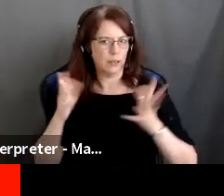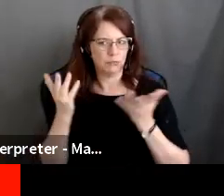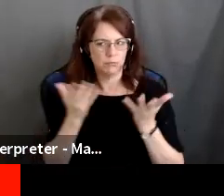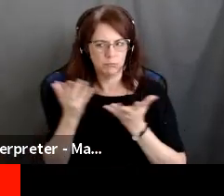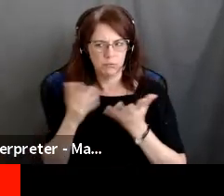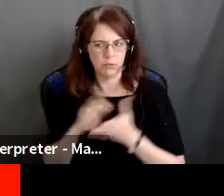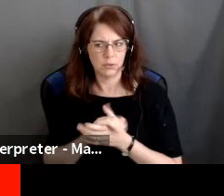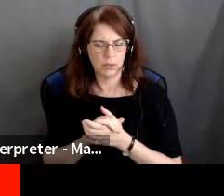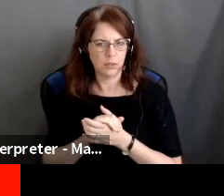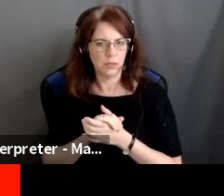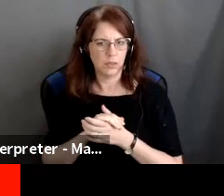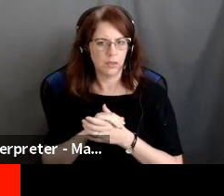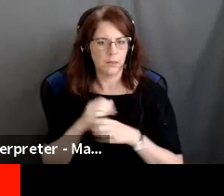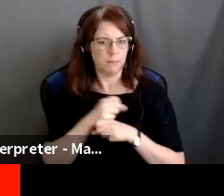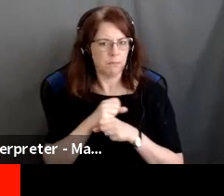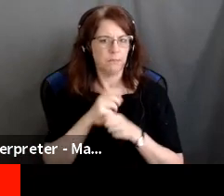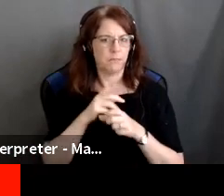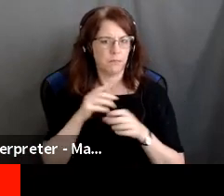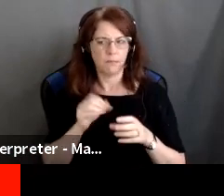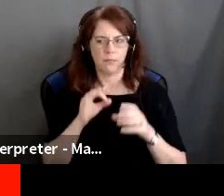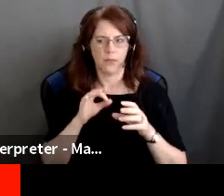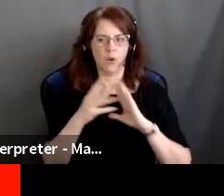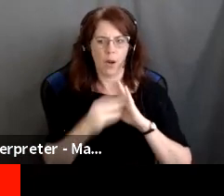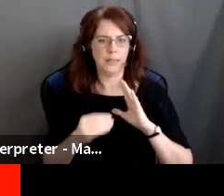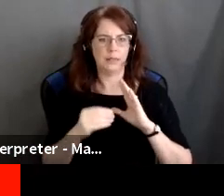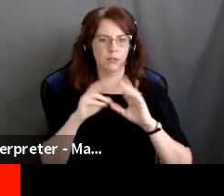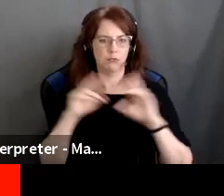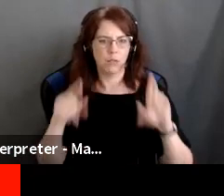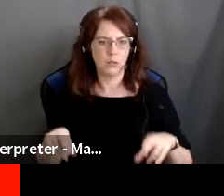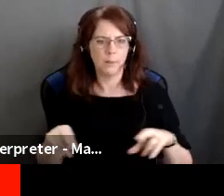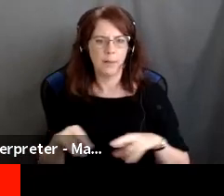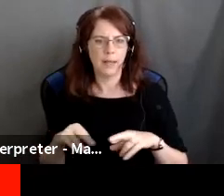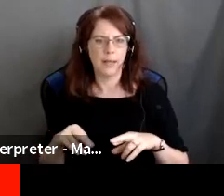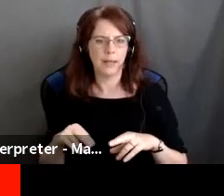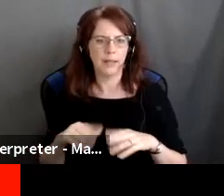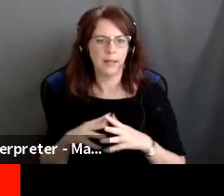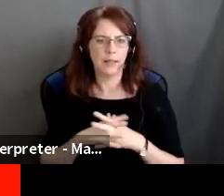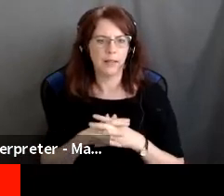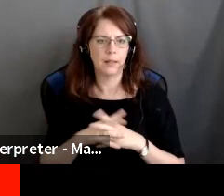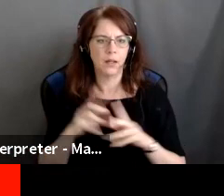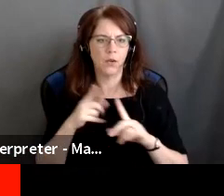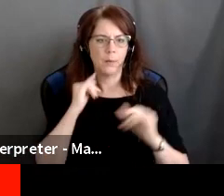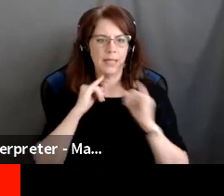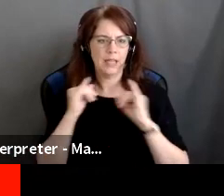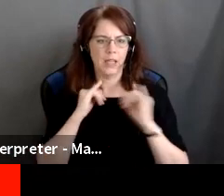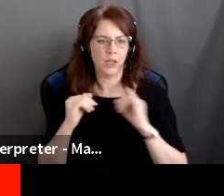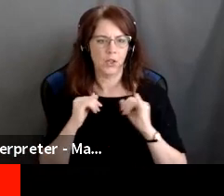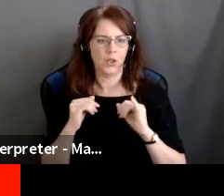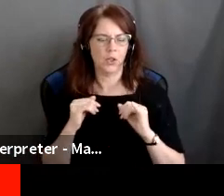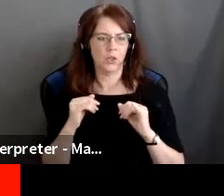copies of their resumes to the interviewers, and they might